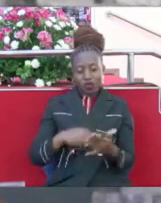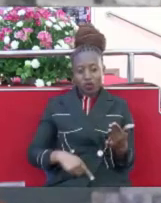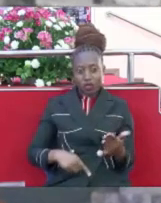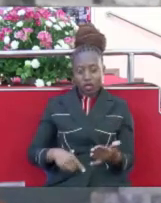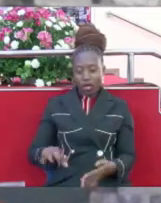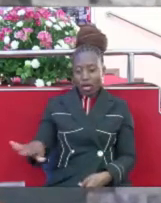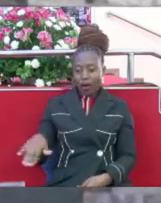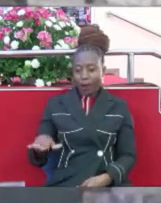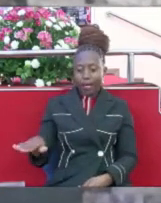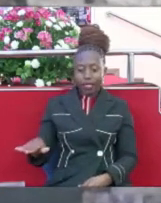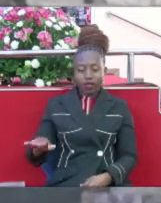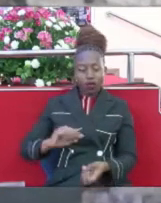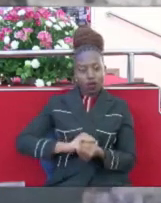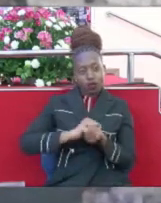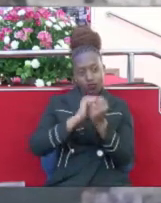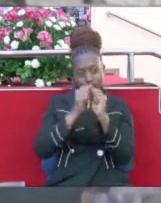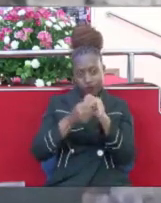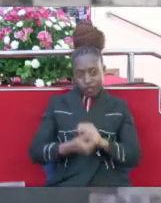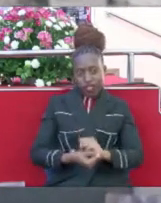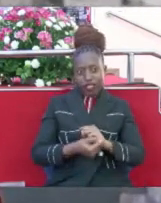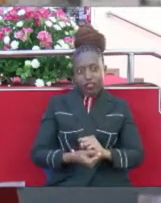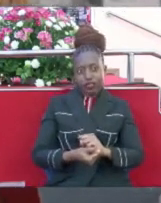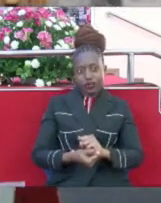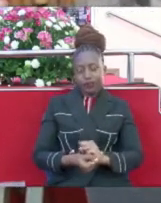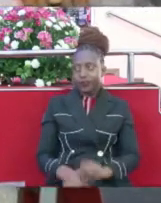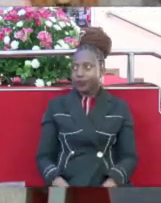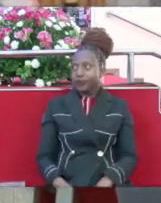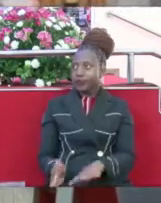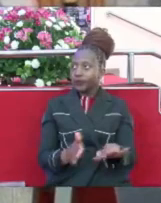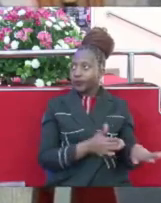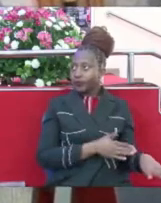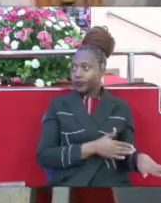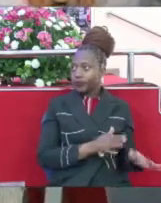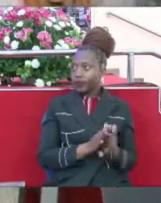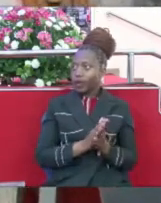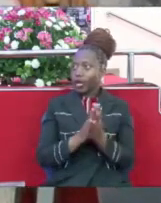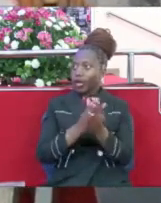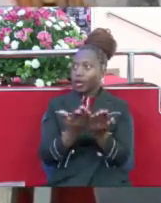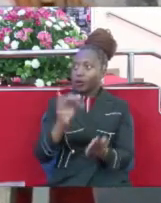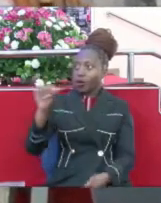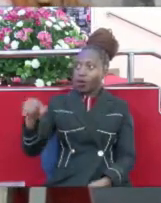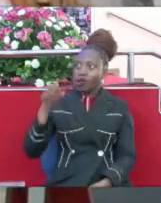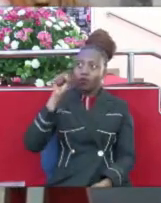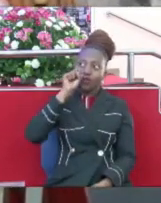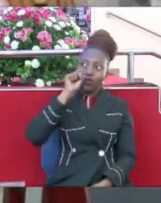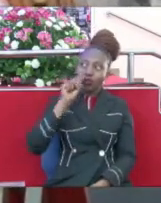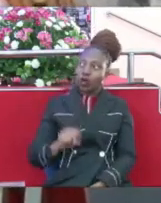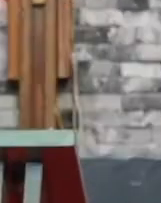pa mgeuzo. I'd like us to read Joshua chapter 5 verse 8 to 9. Tusome kitabu cha Yoshua 5 8 mpaka 9.